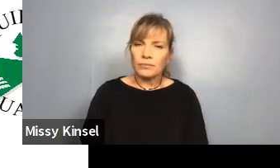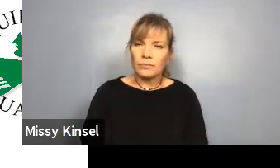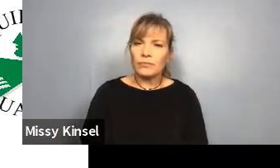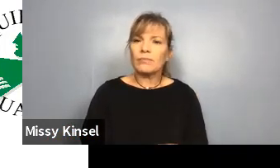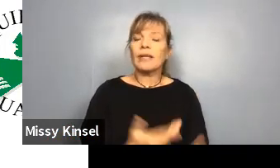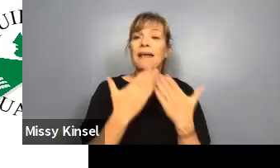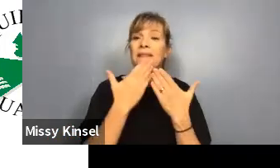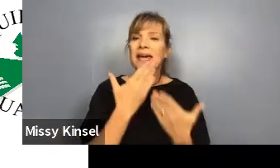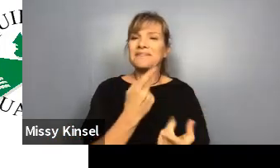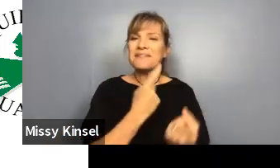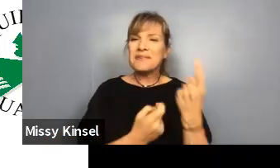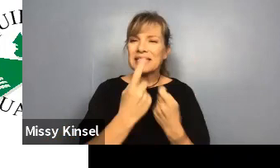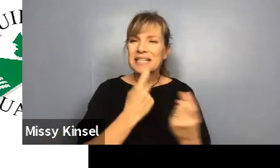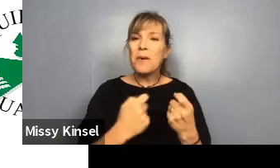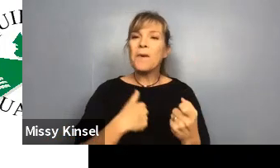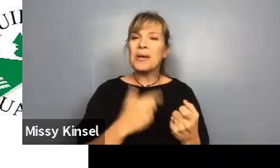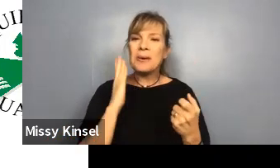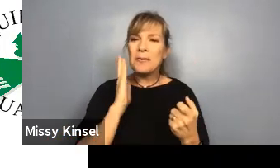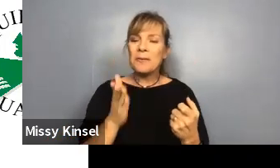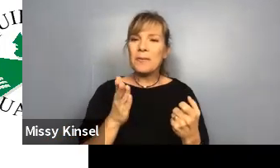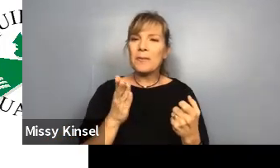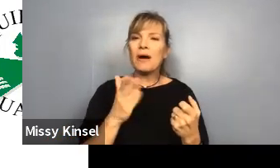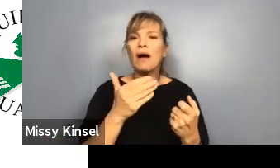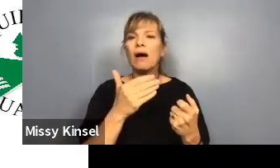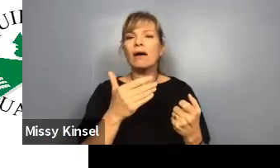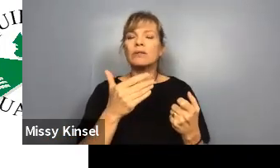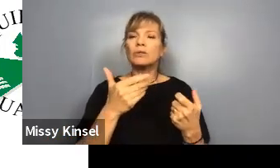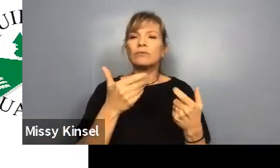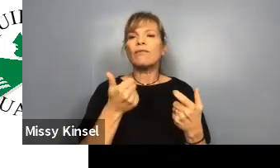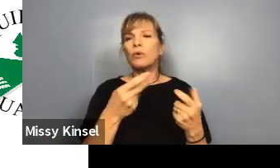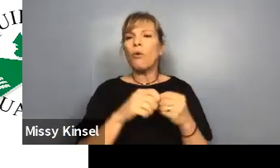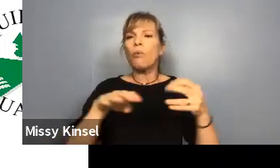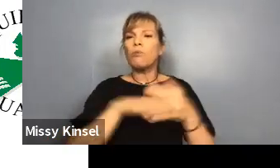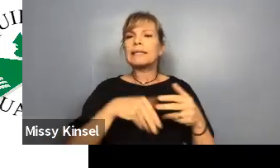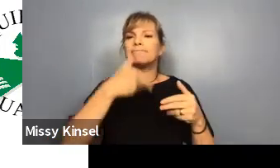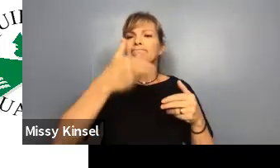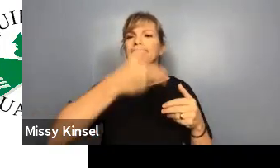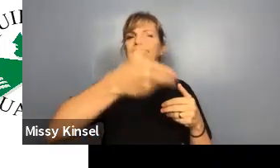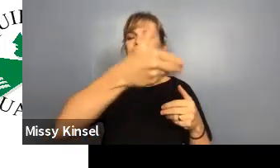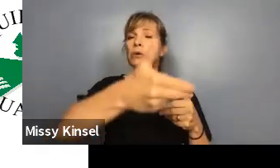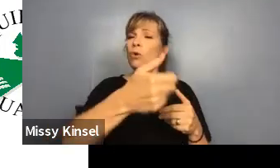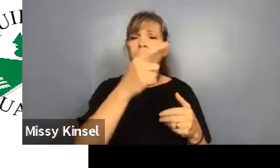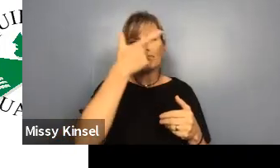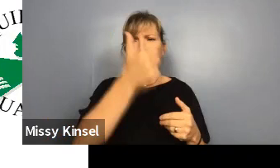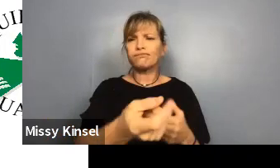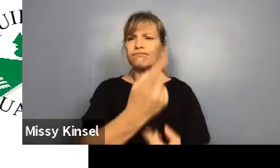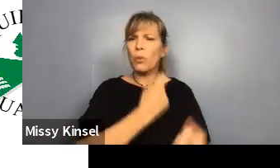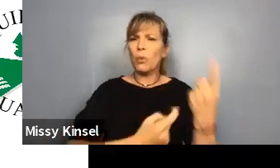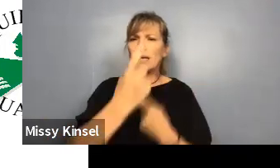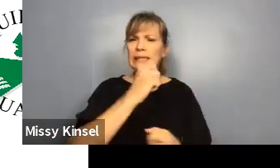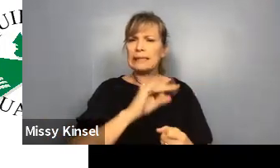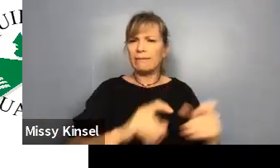Thanks for those questions. We will take a couple more breaks throughout the presentation, so feel free to keep sending those as they come up for